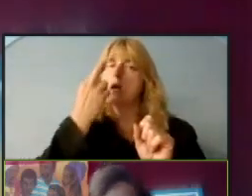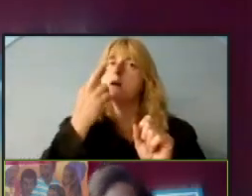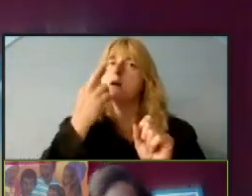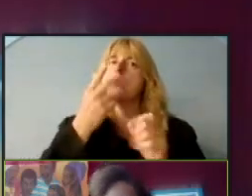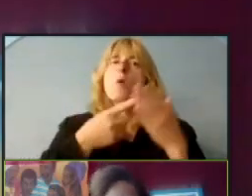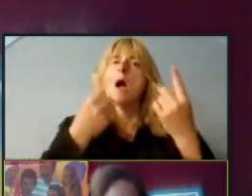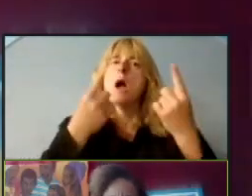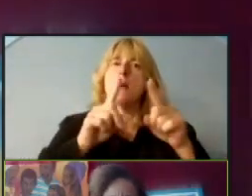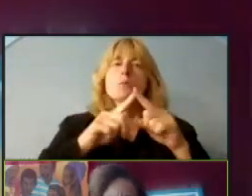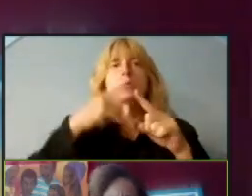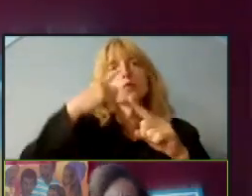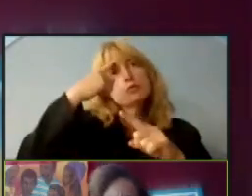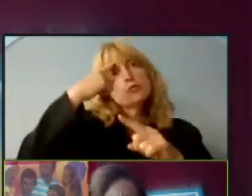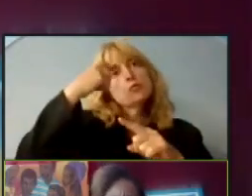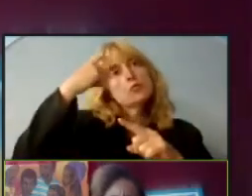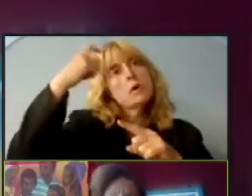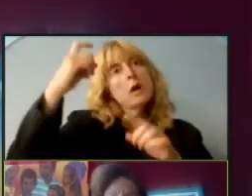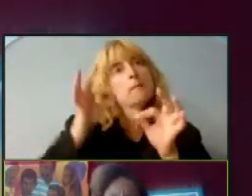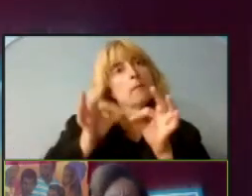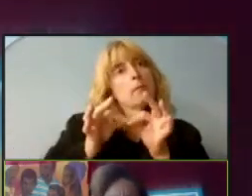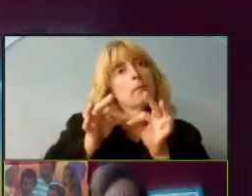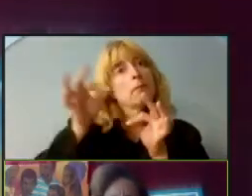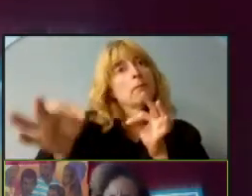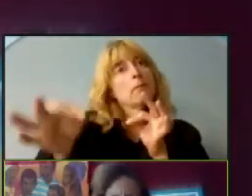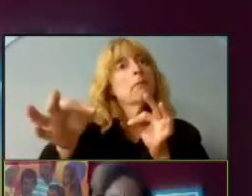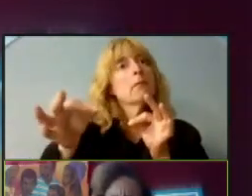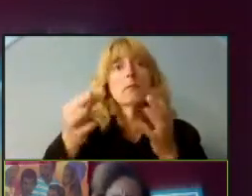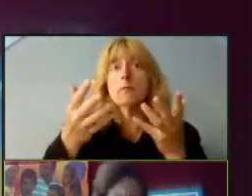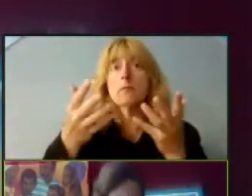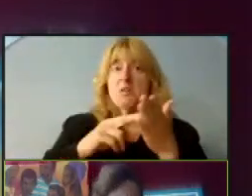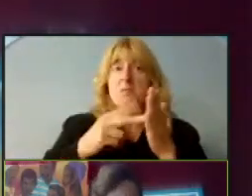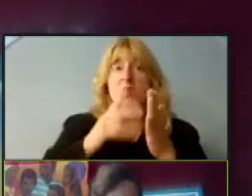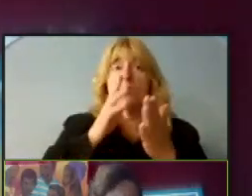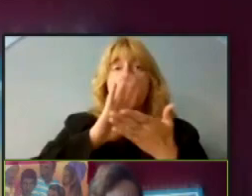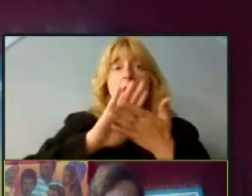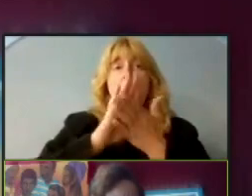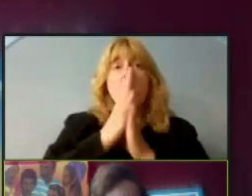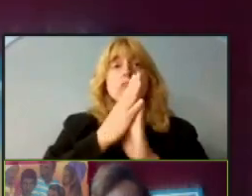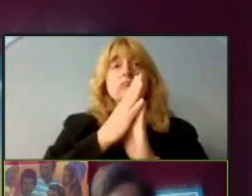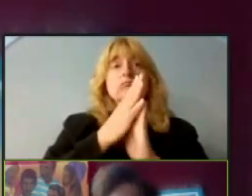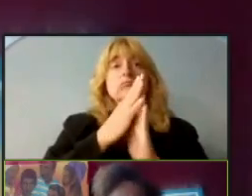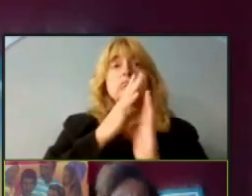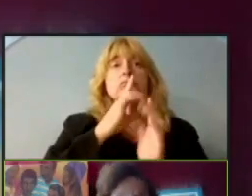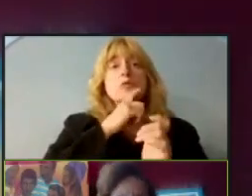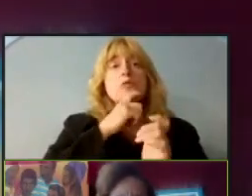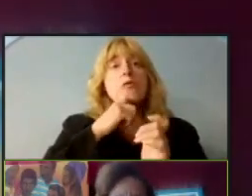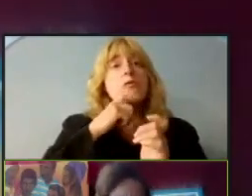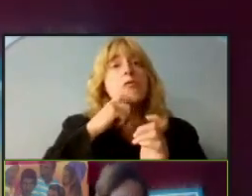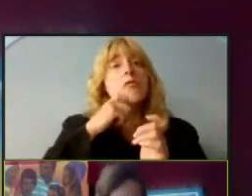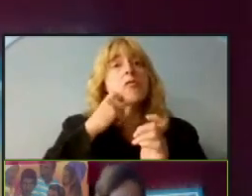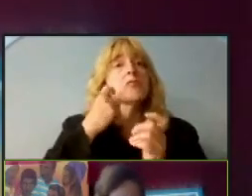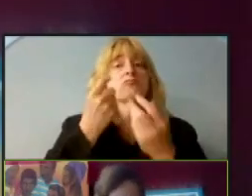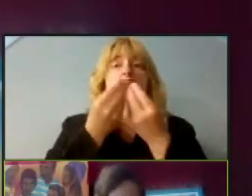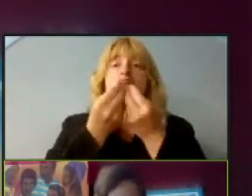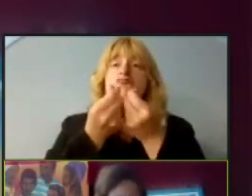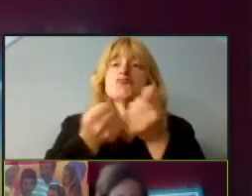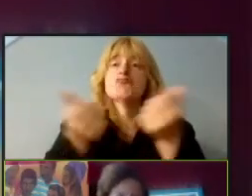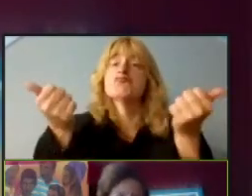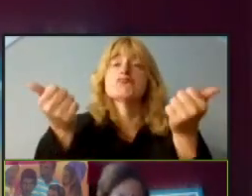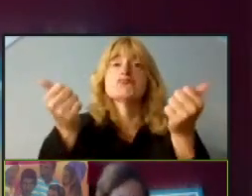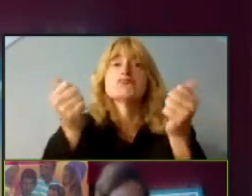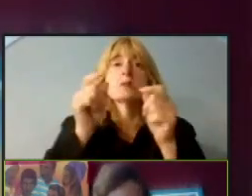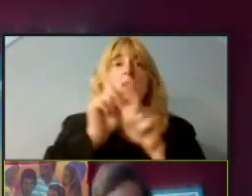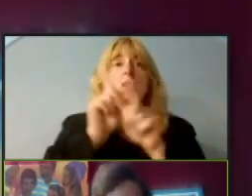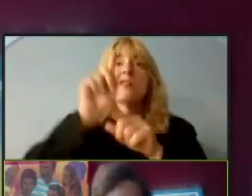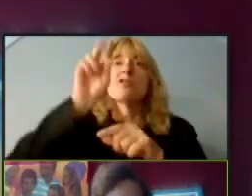deferred? Does it dry up like a raisin in the sun, or does it fester like a sore and